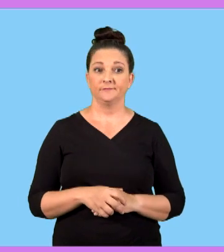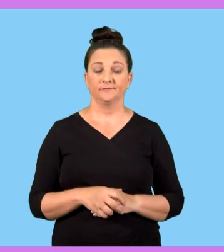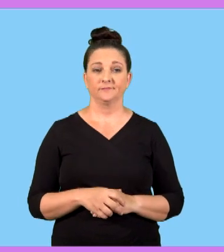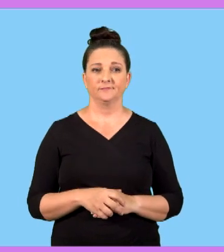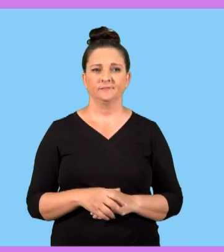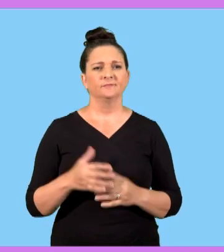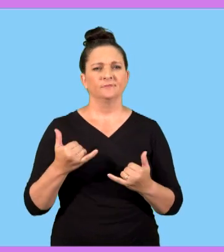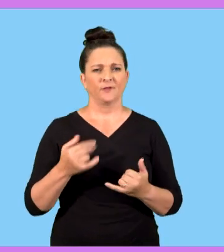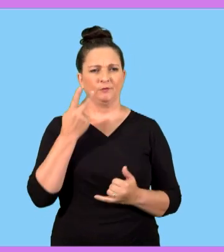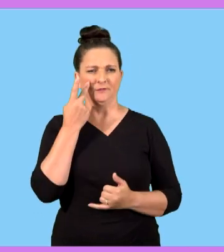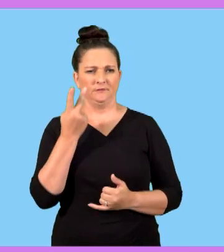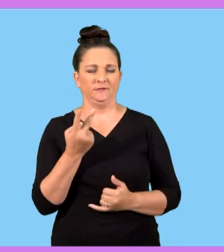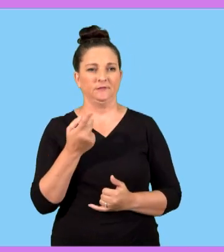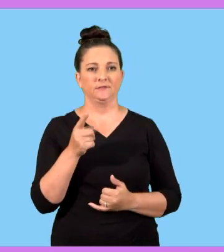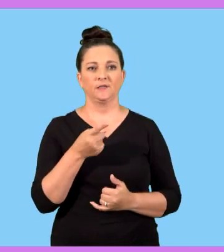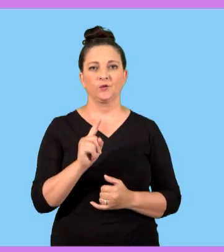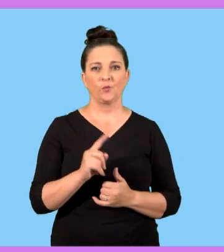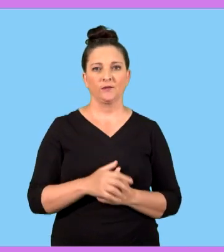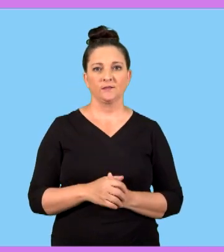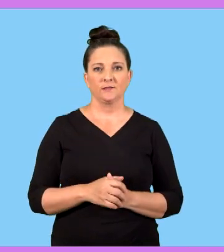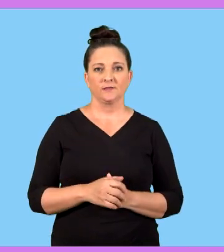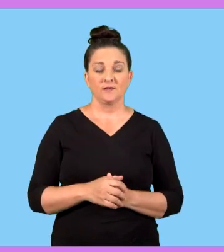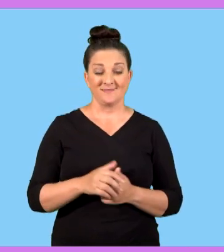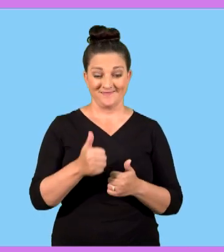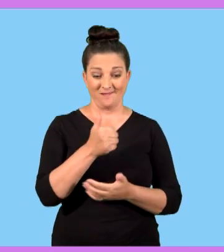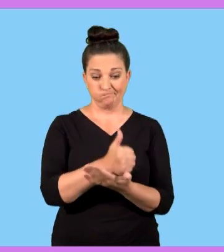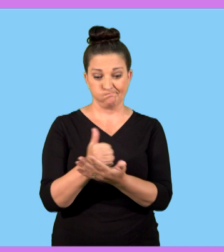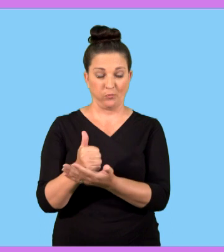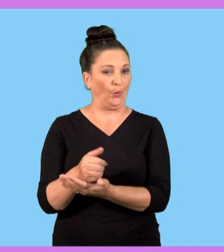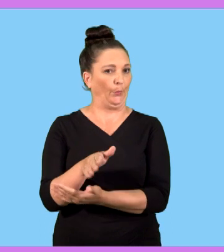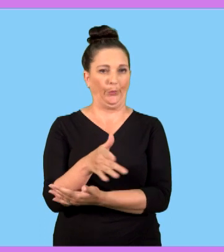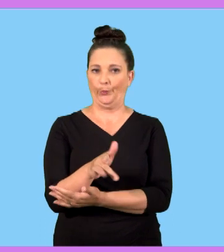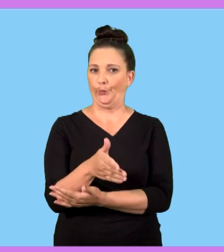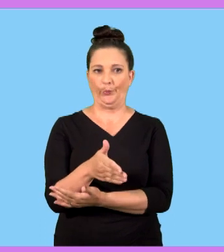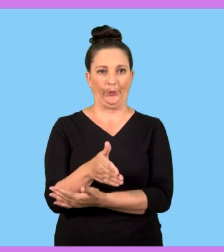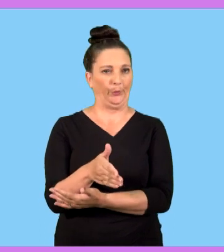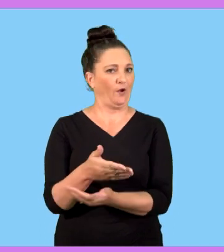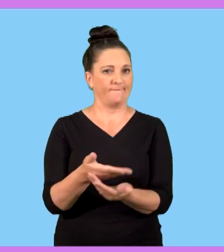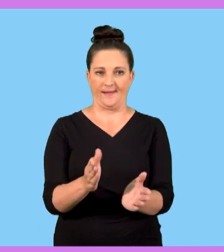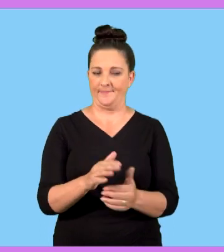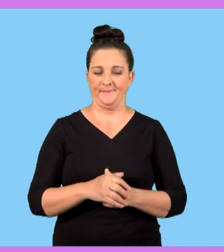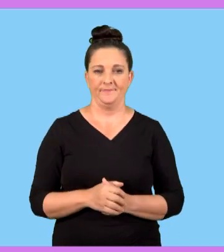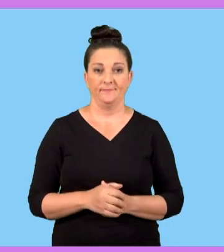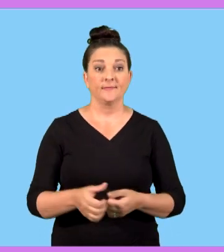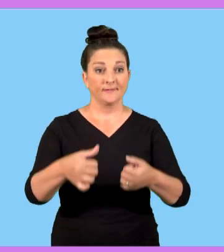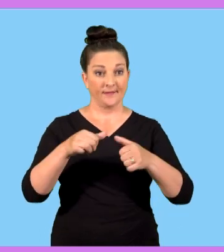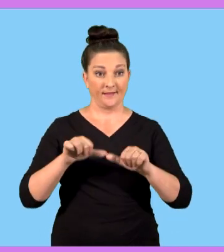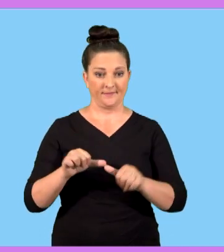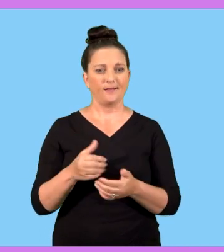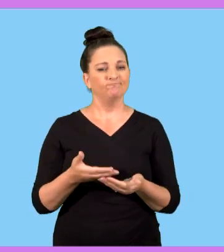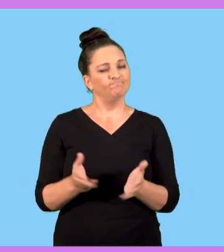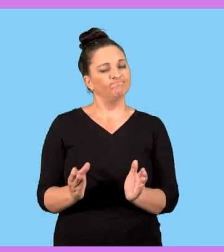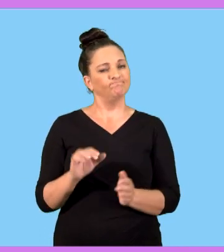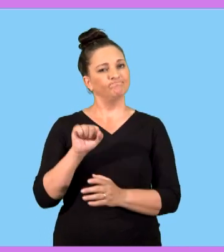is that a key is given indicating that seats that are not available, it's this one, and then available